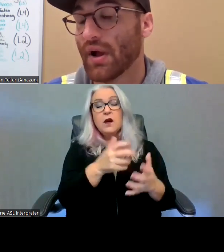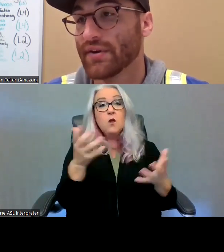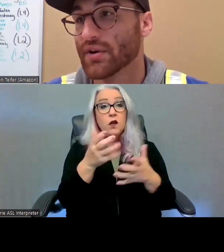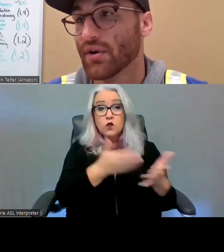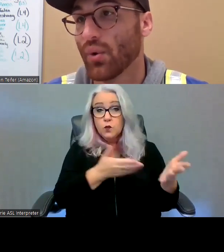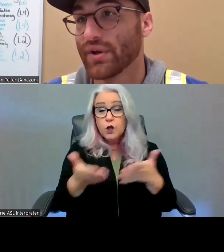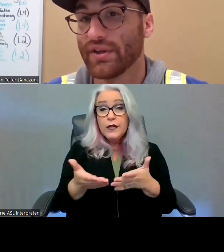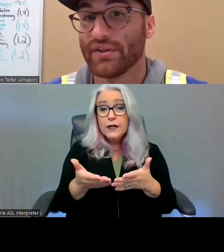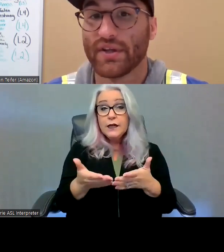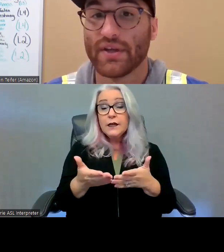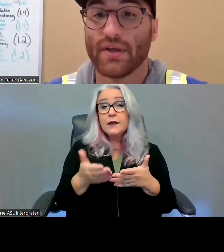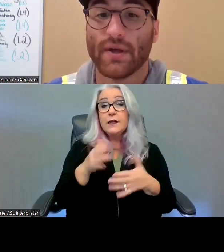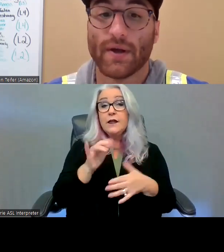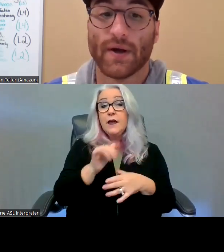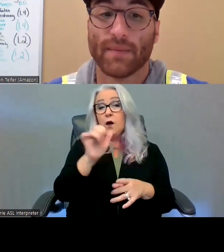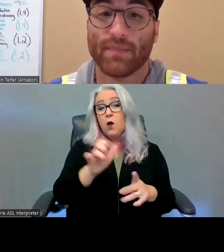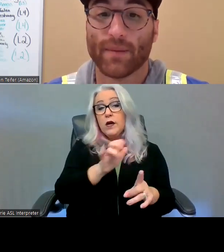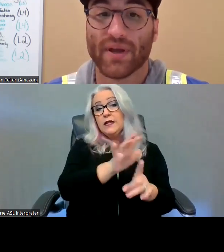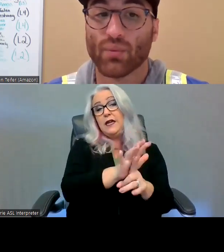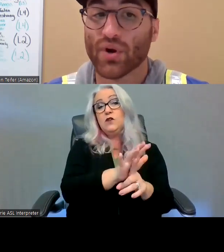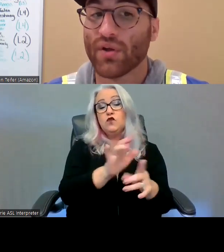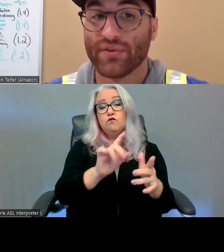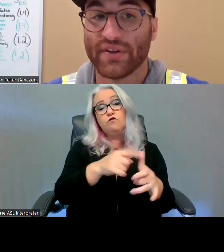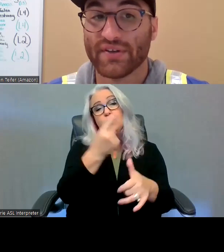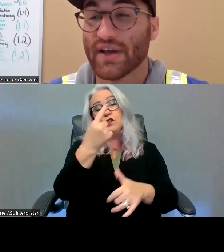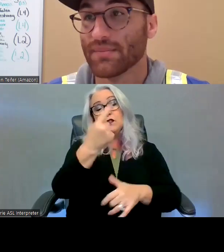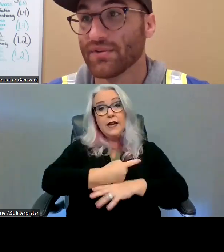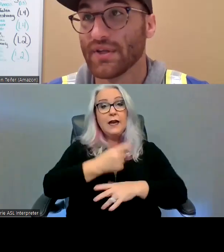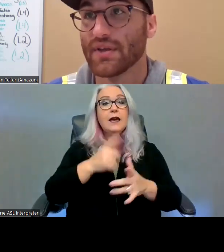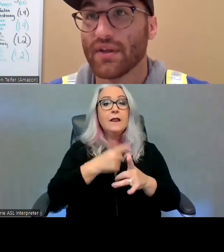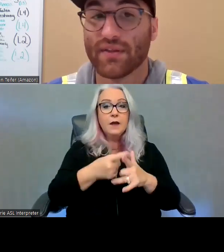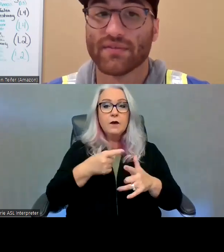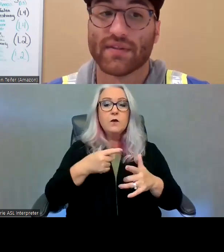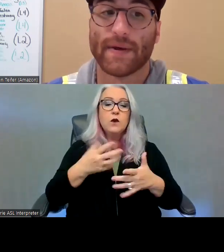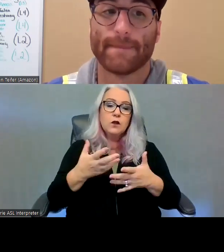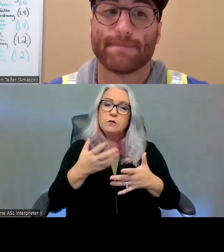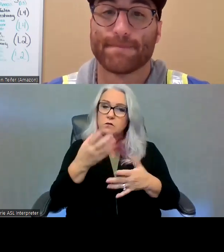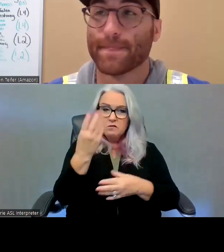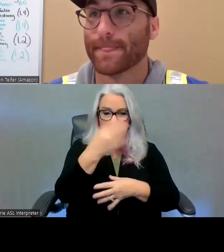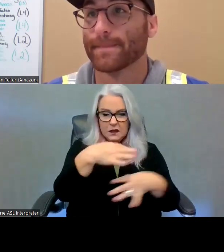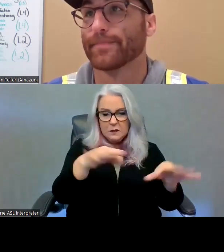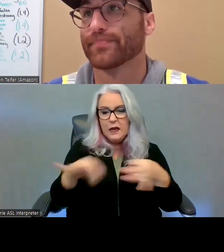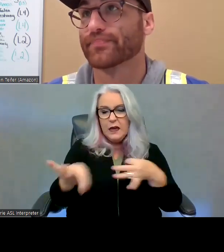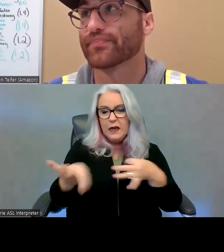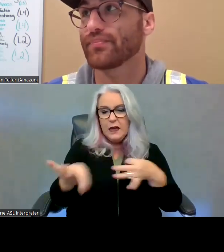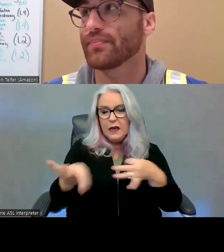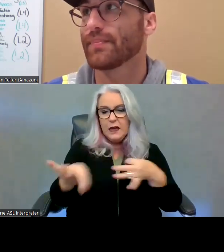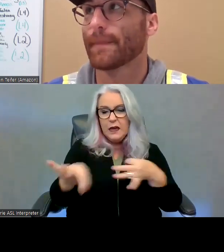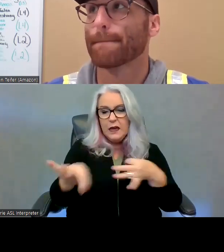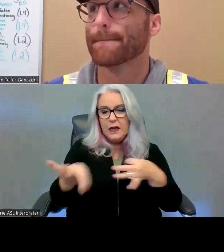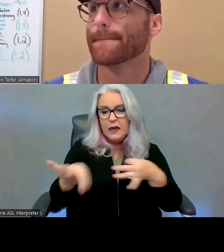first or on your orientation day, what kind of work authorization documents you need, things like that.